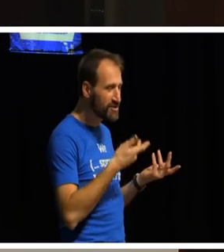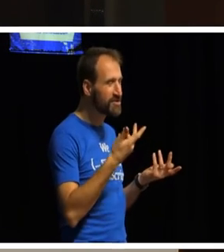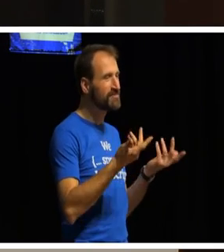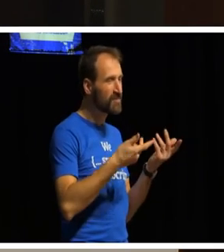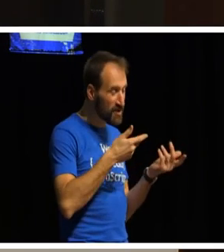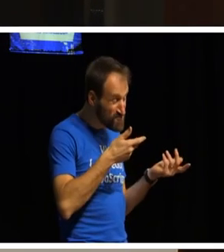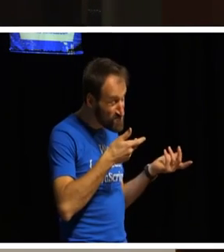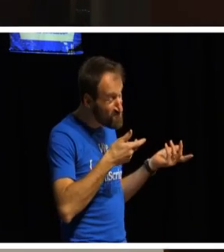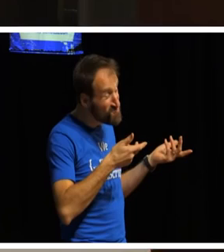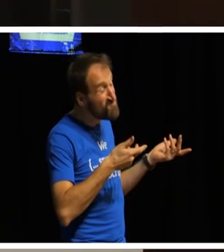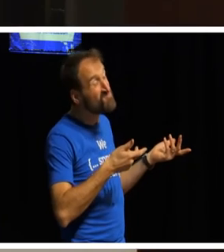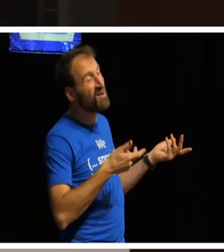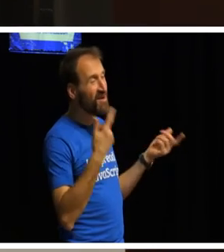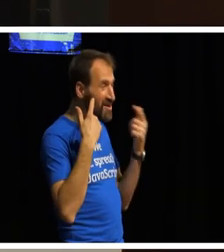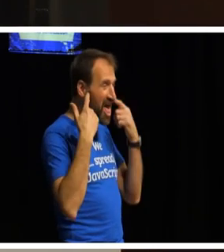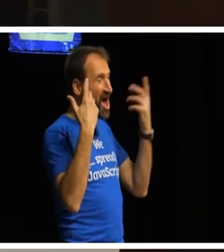sniff.